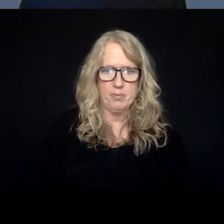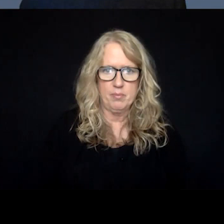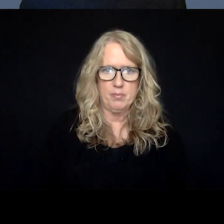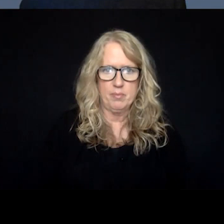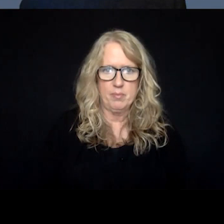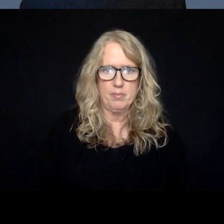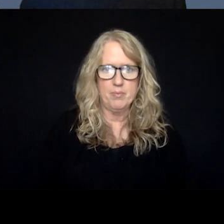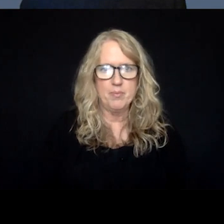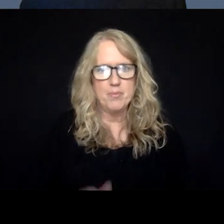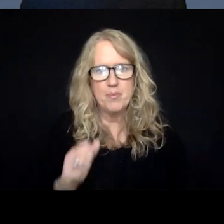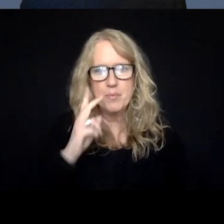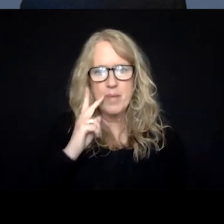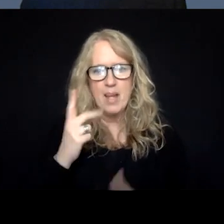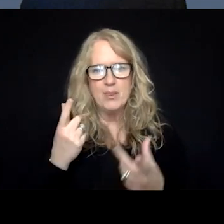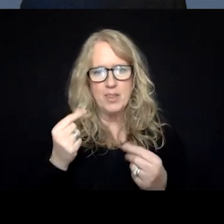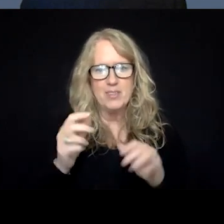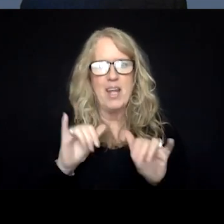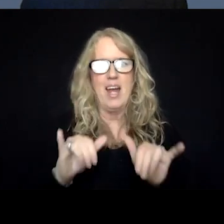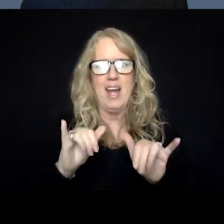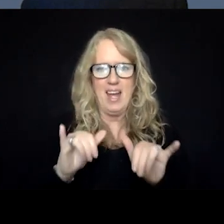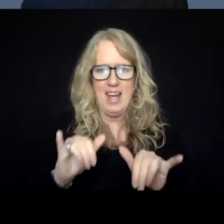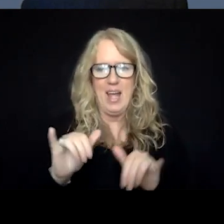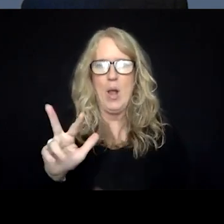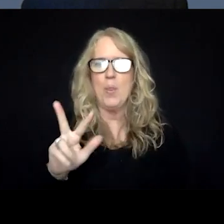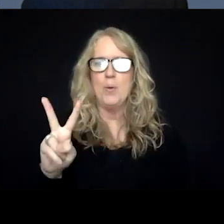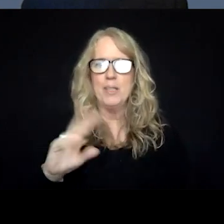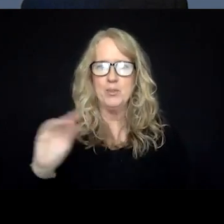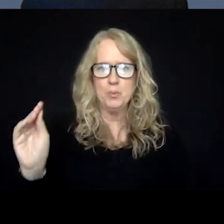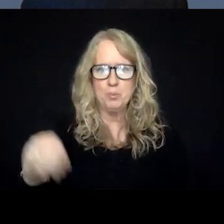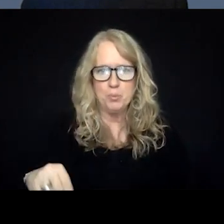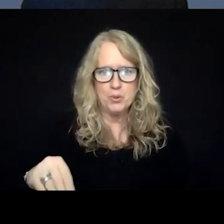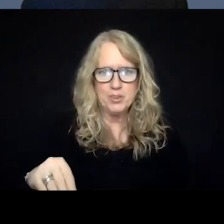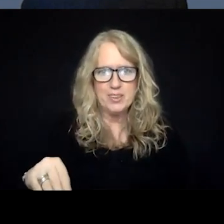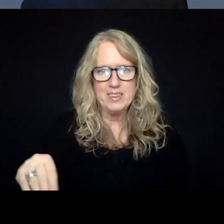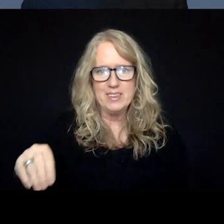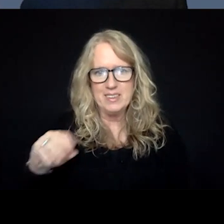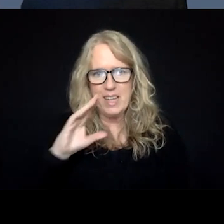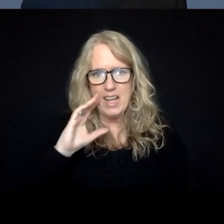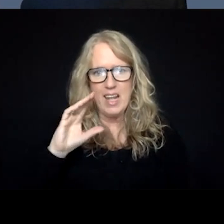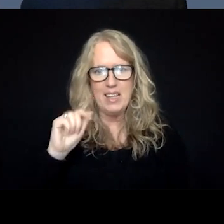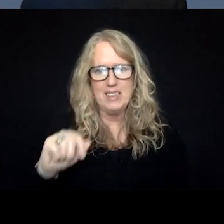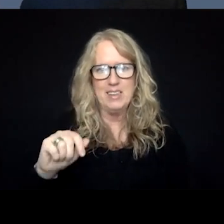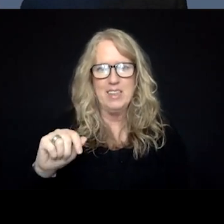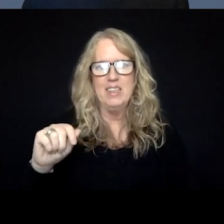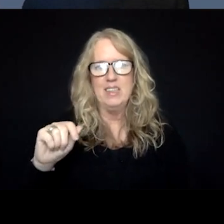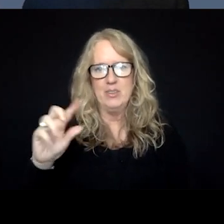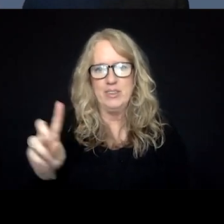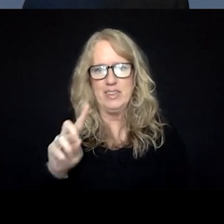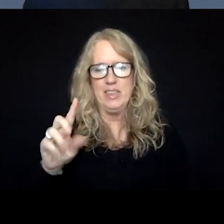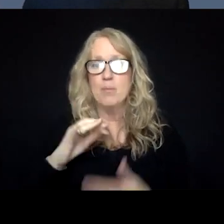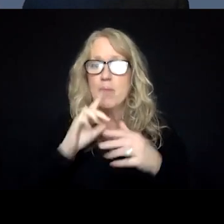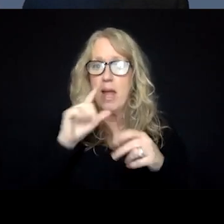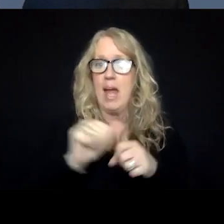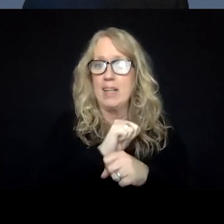Okay, how we doing? Aha, all right, 32%, Orville and Wilbur Wright. The answer actually, if